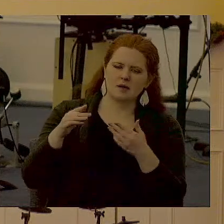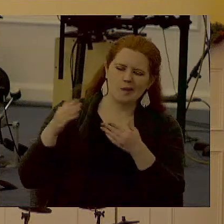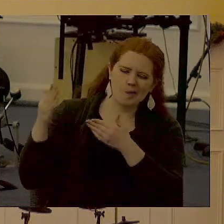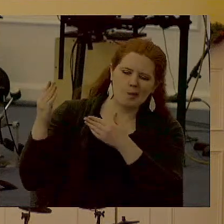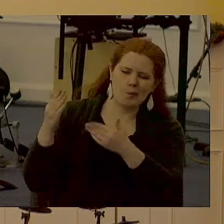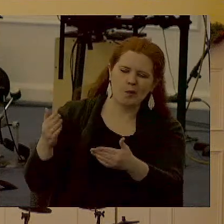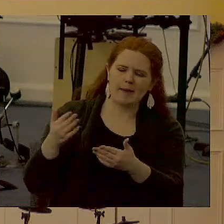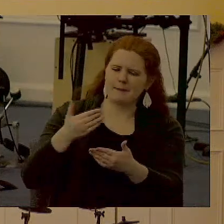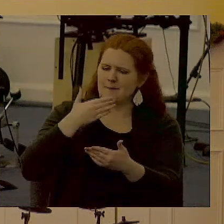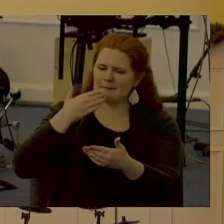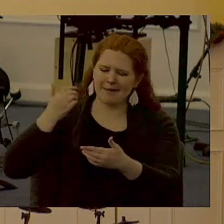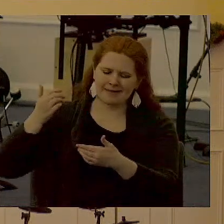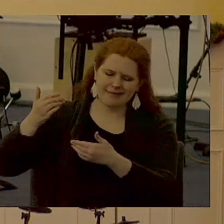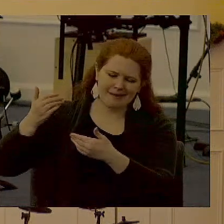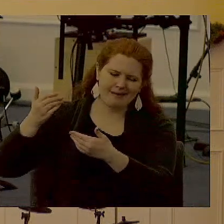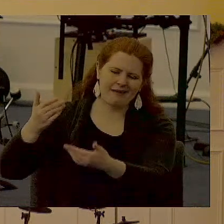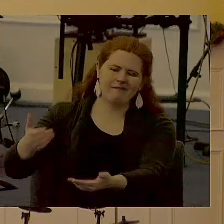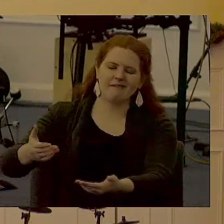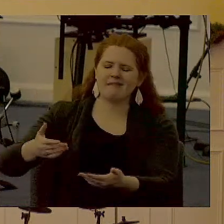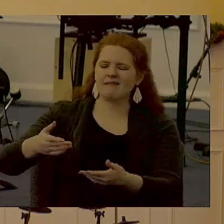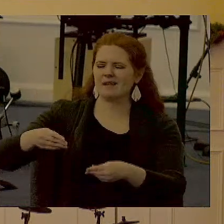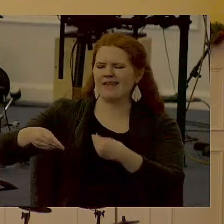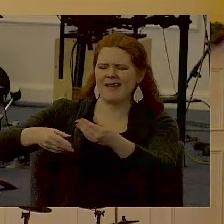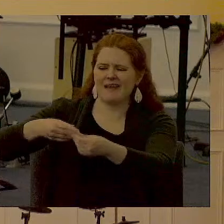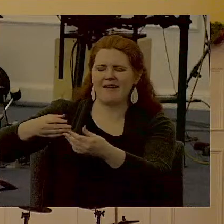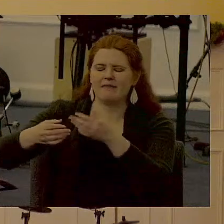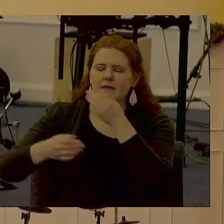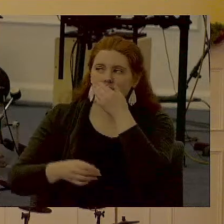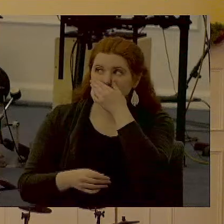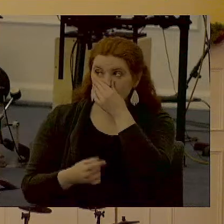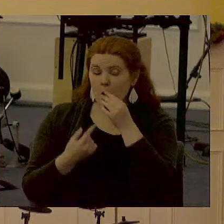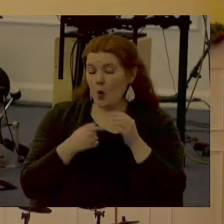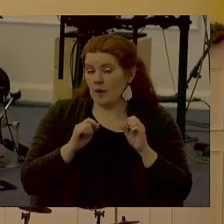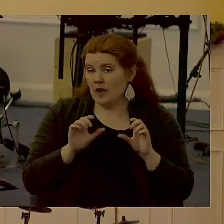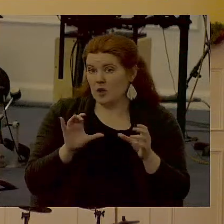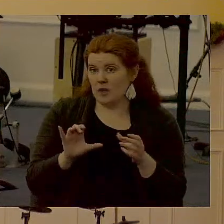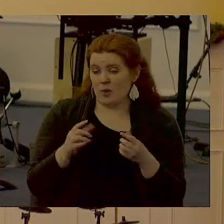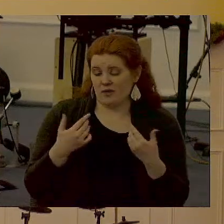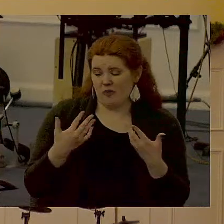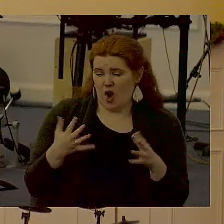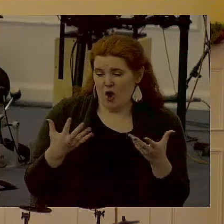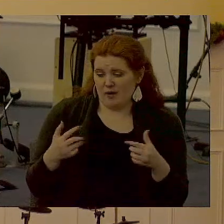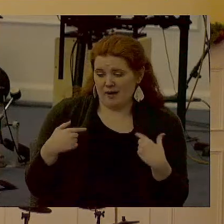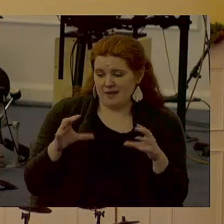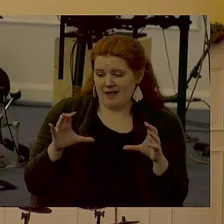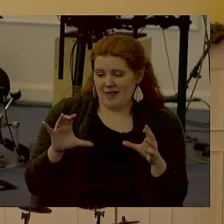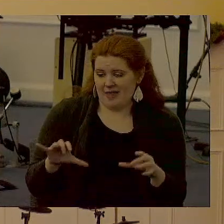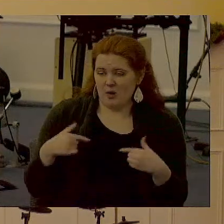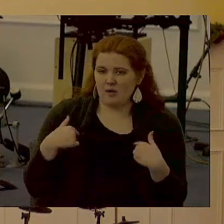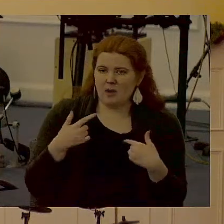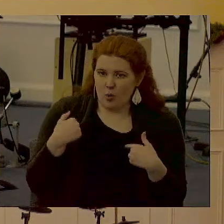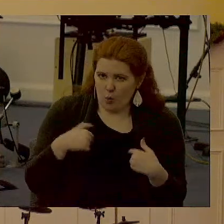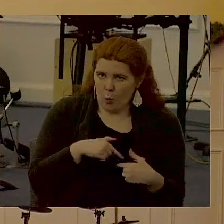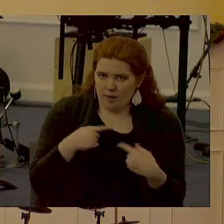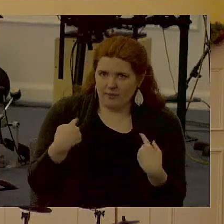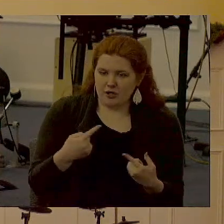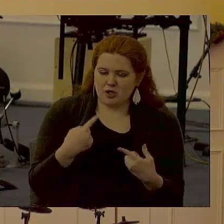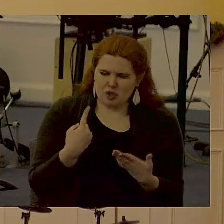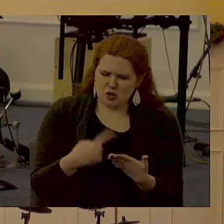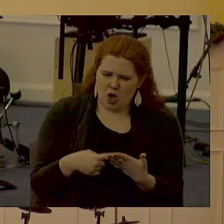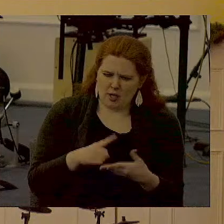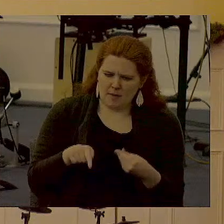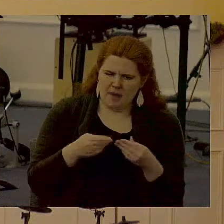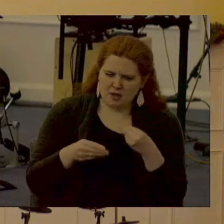bring their best. And we could do that, but we've done that. We've actually talked about generosity even in the series. And